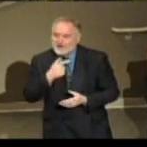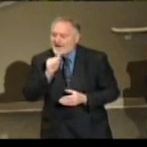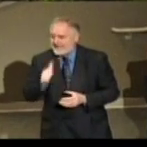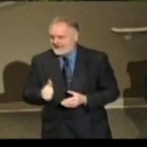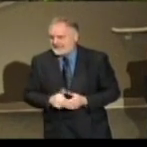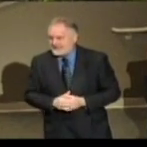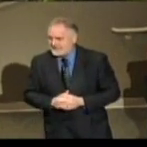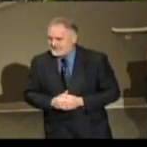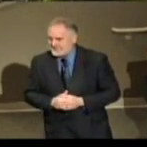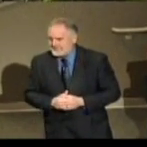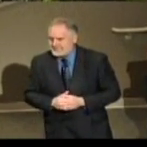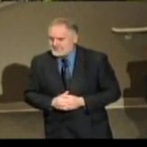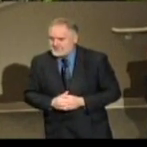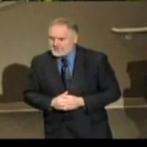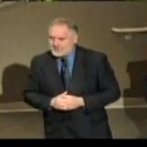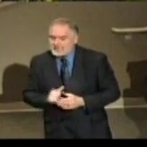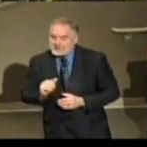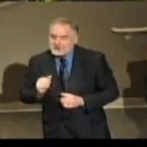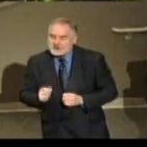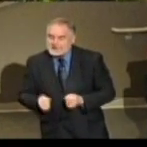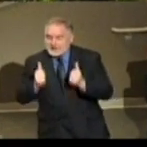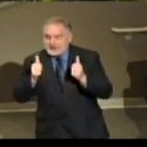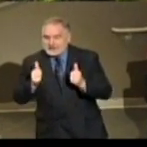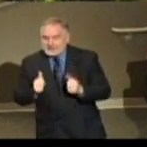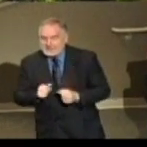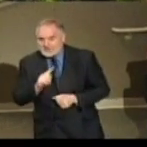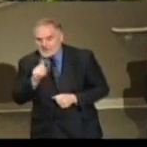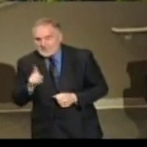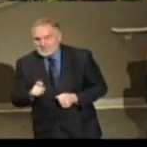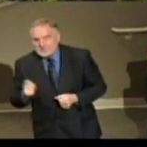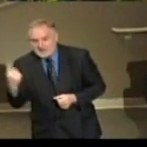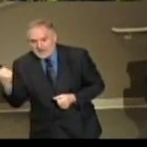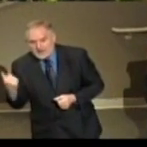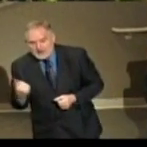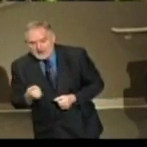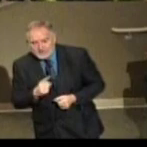not. And suddenly the question